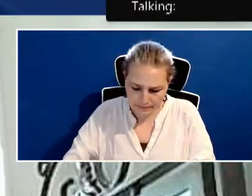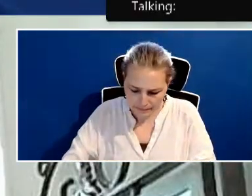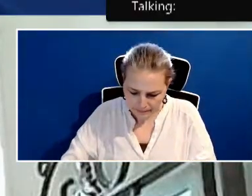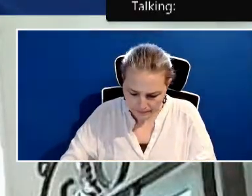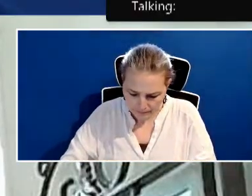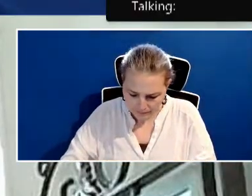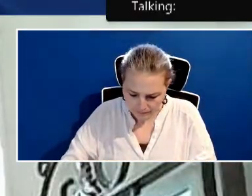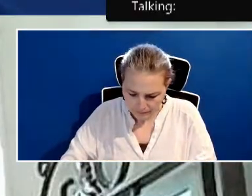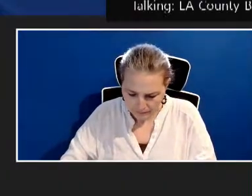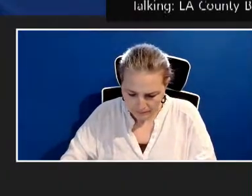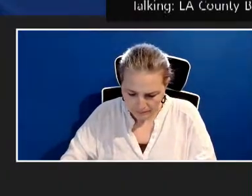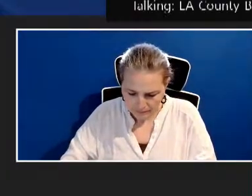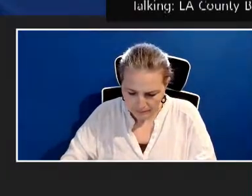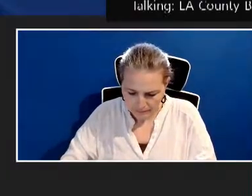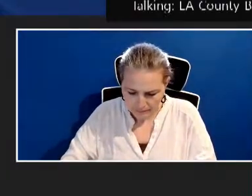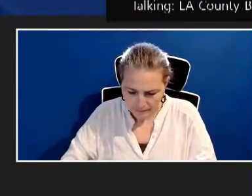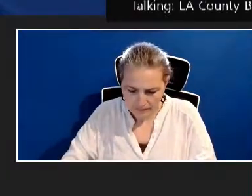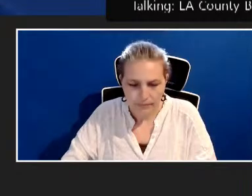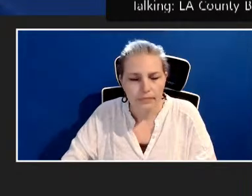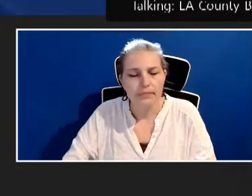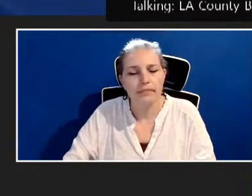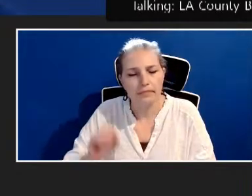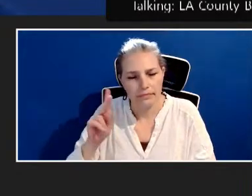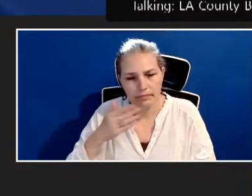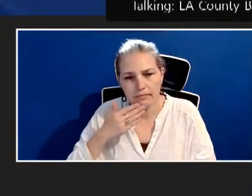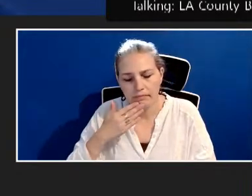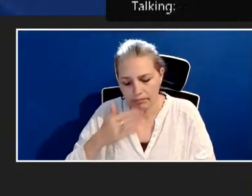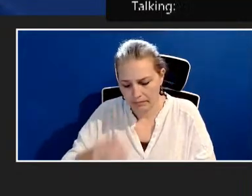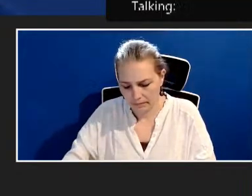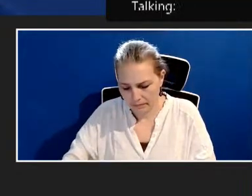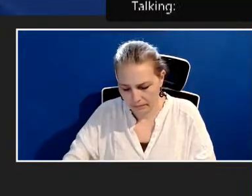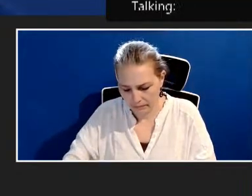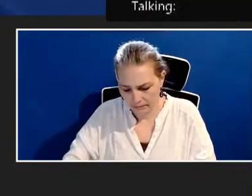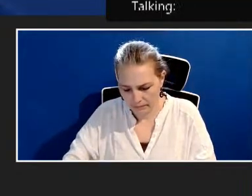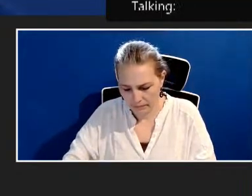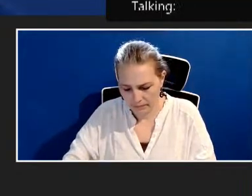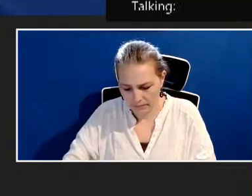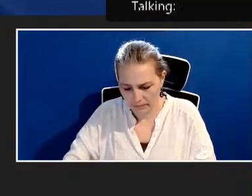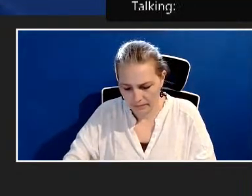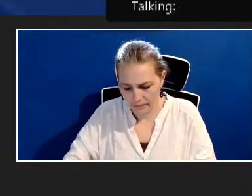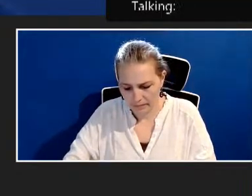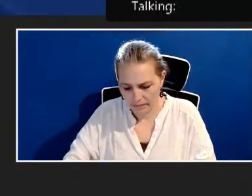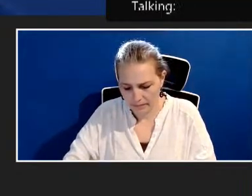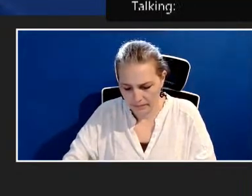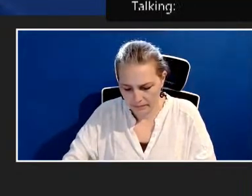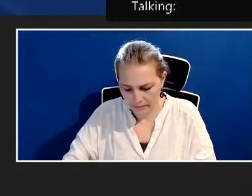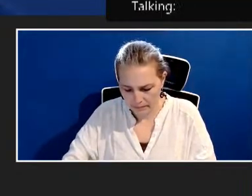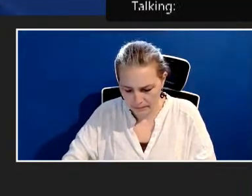Okay, thank you.